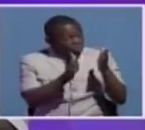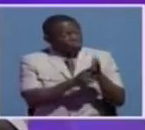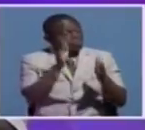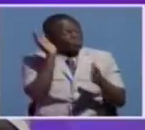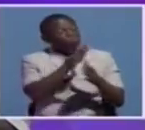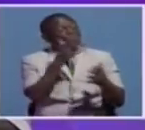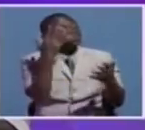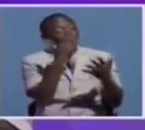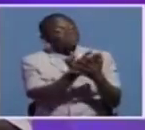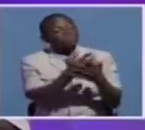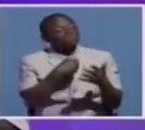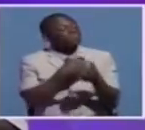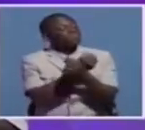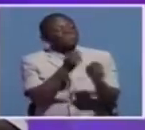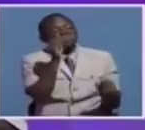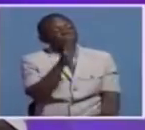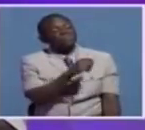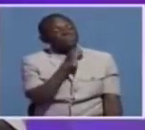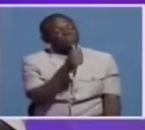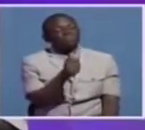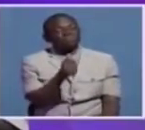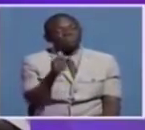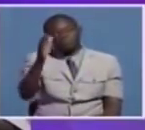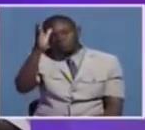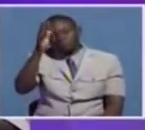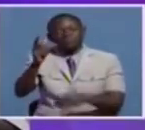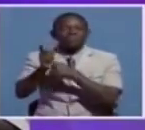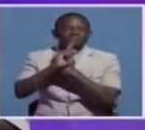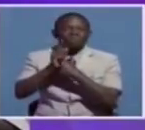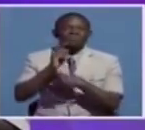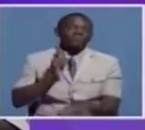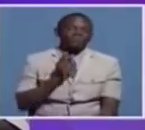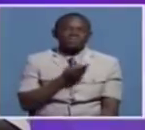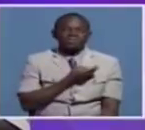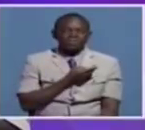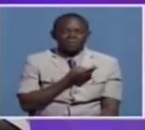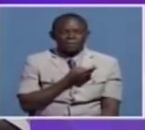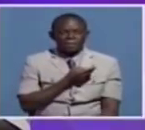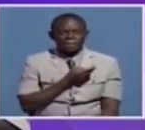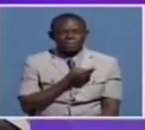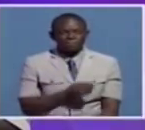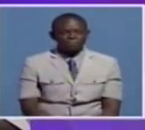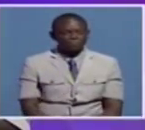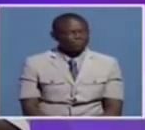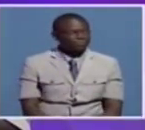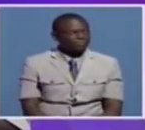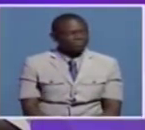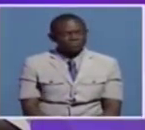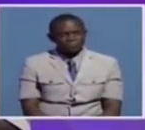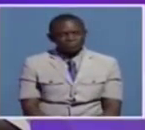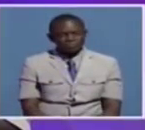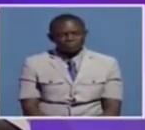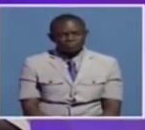I think he told each one of us. We all went there and we had a single one-on-one with him where he laid down the